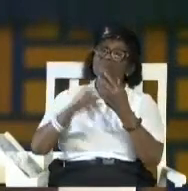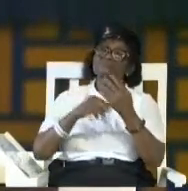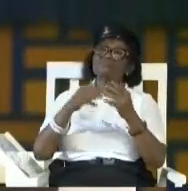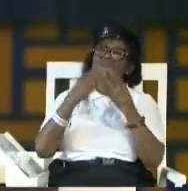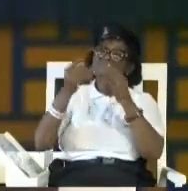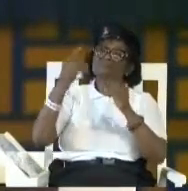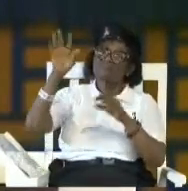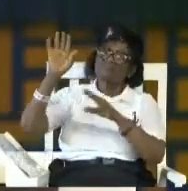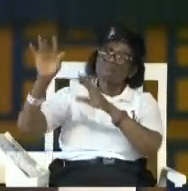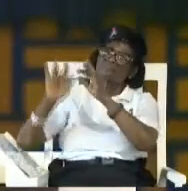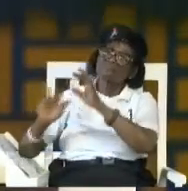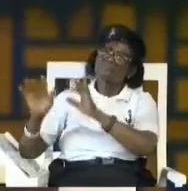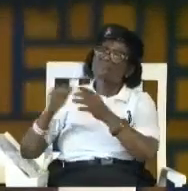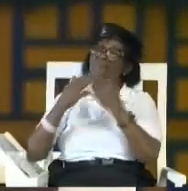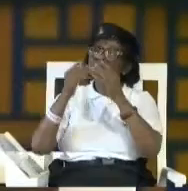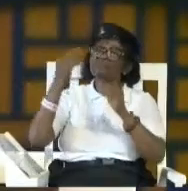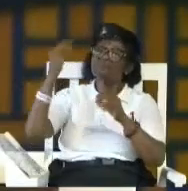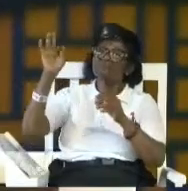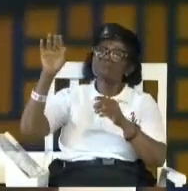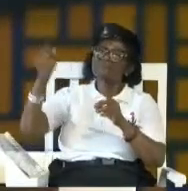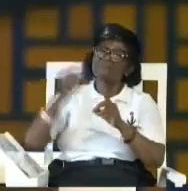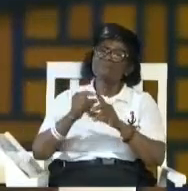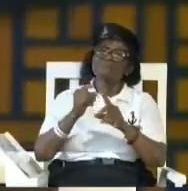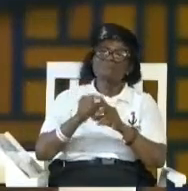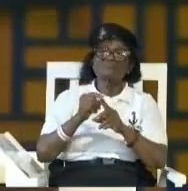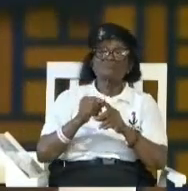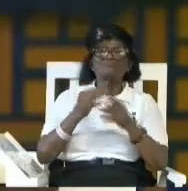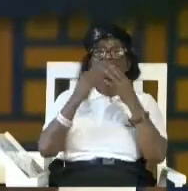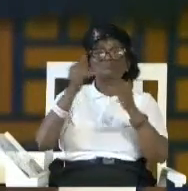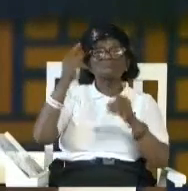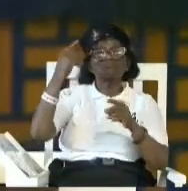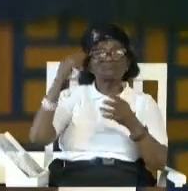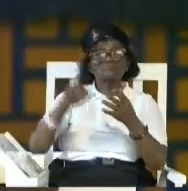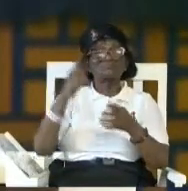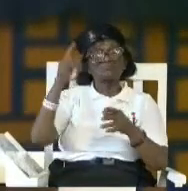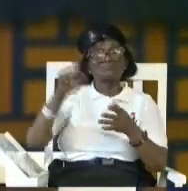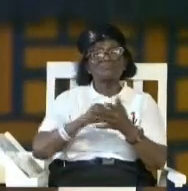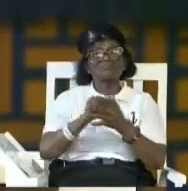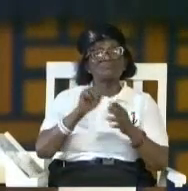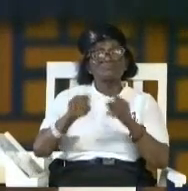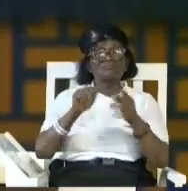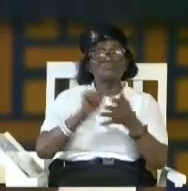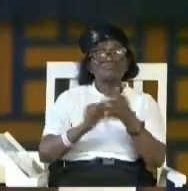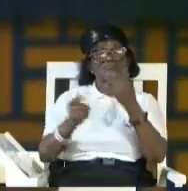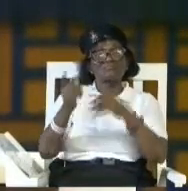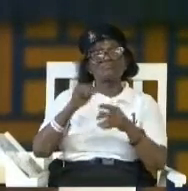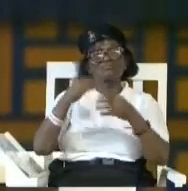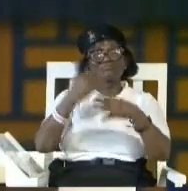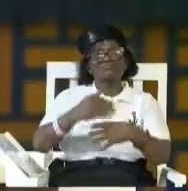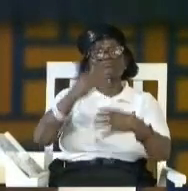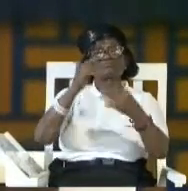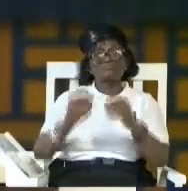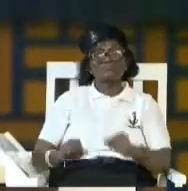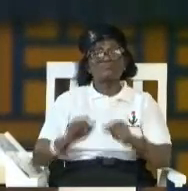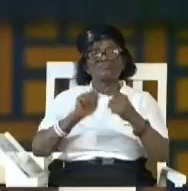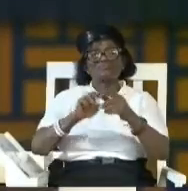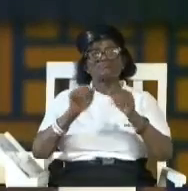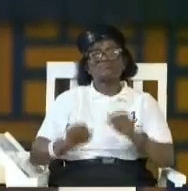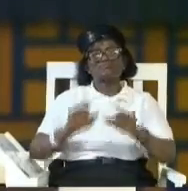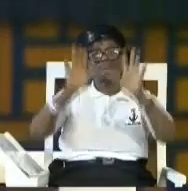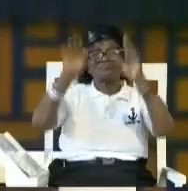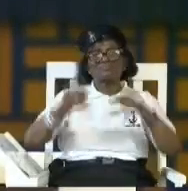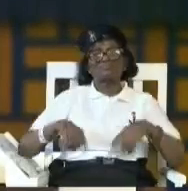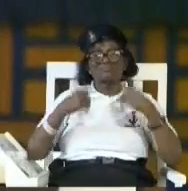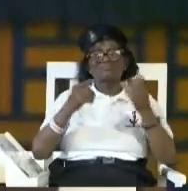mercy. Thank you for your word. And thank you for these people who have come forward to surrender their lives to you. Father,